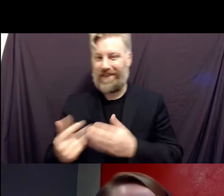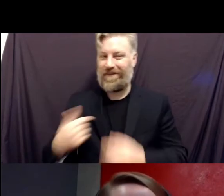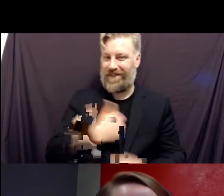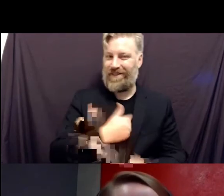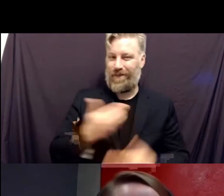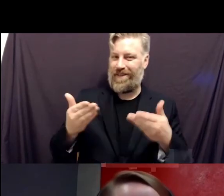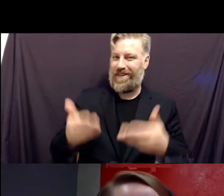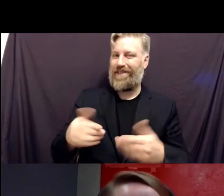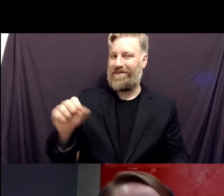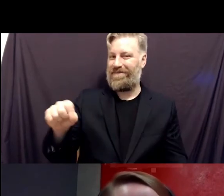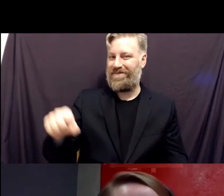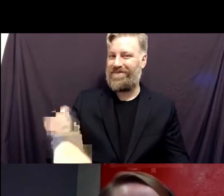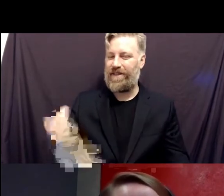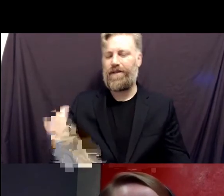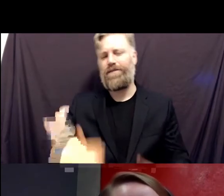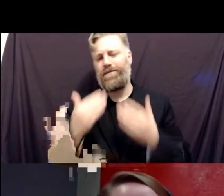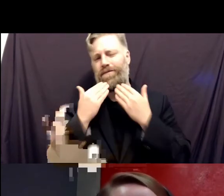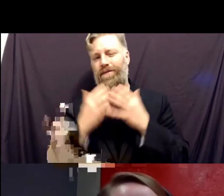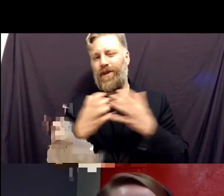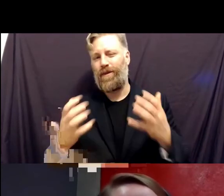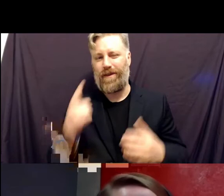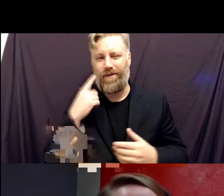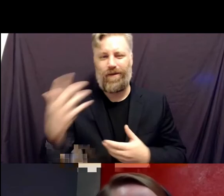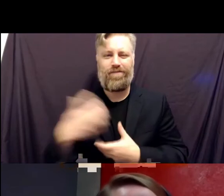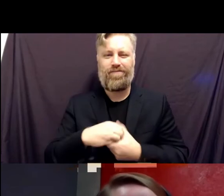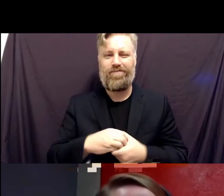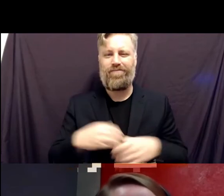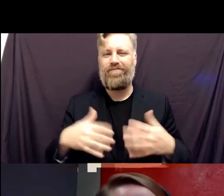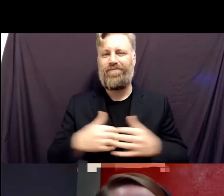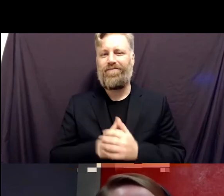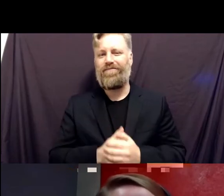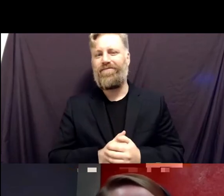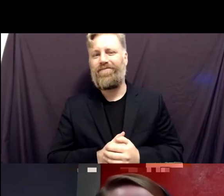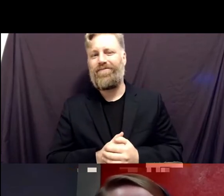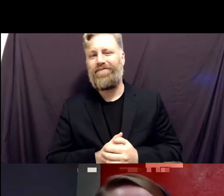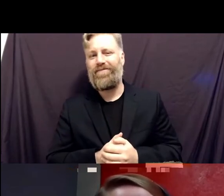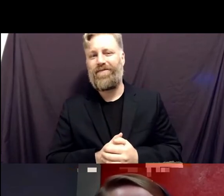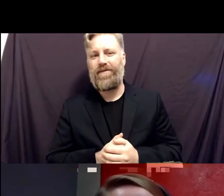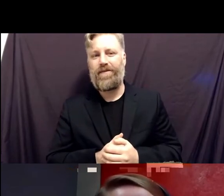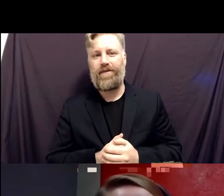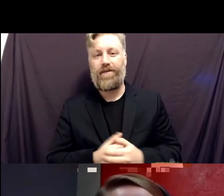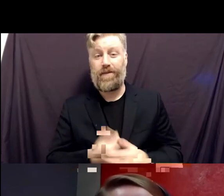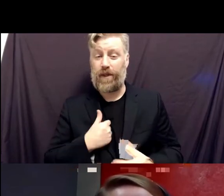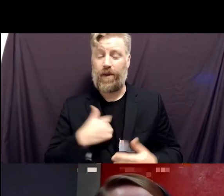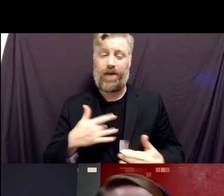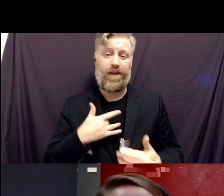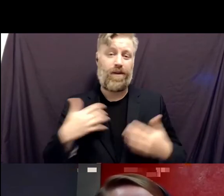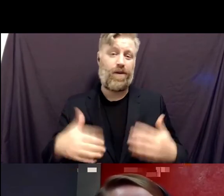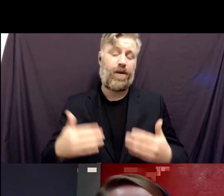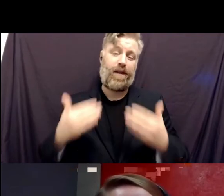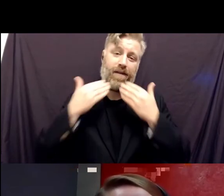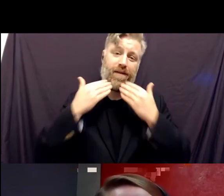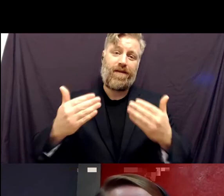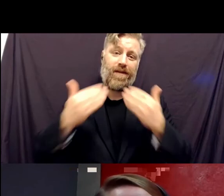Who joined us. Thank you so much for that. But because I am so thankful, I asked an